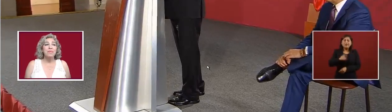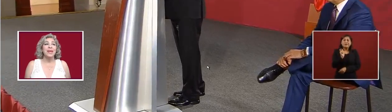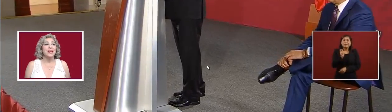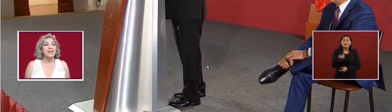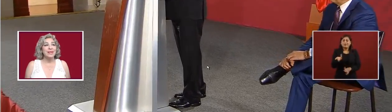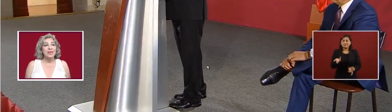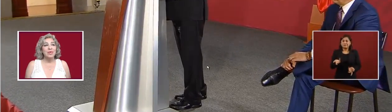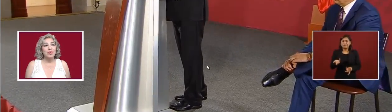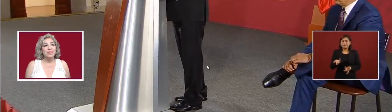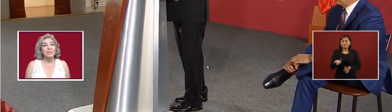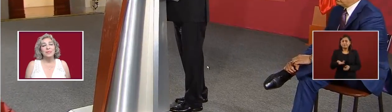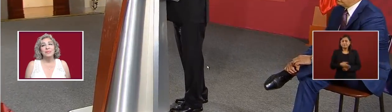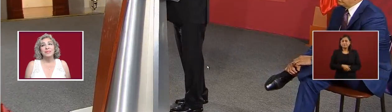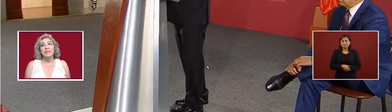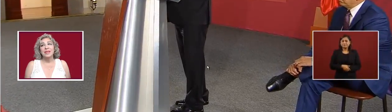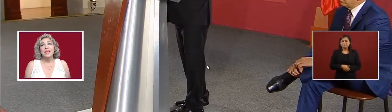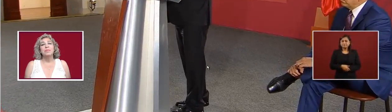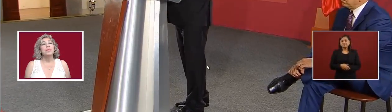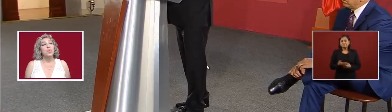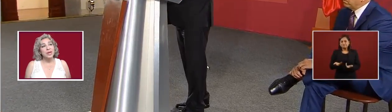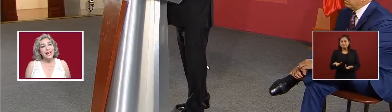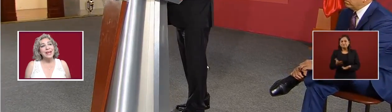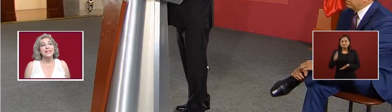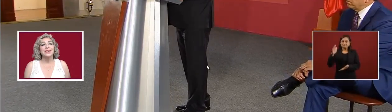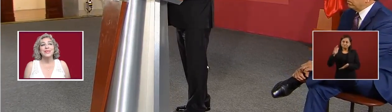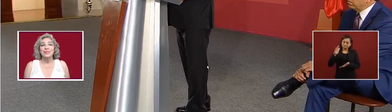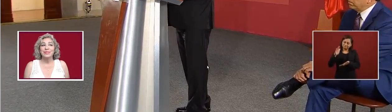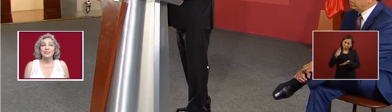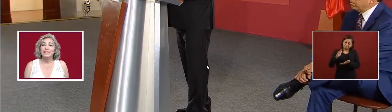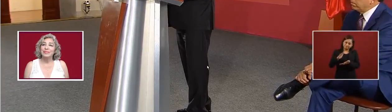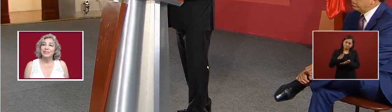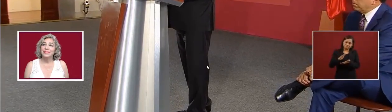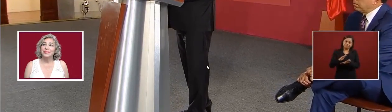what does that mean? More debt.